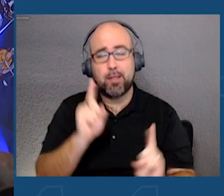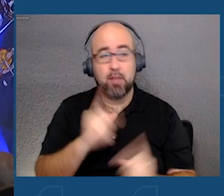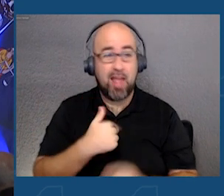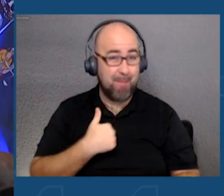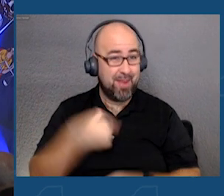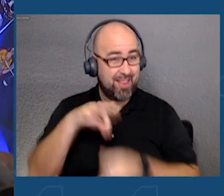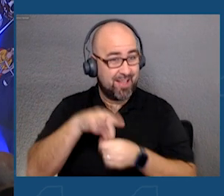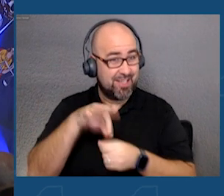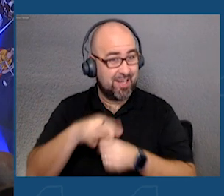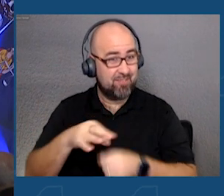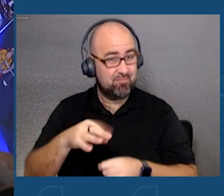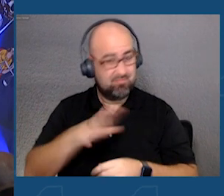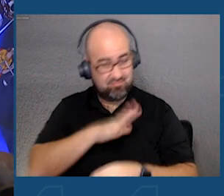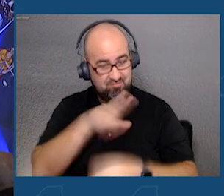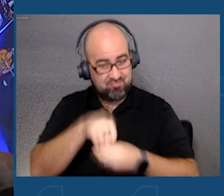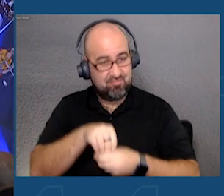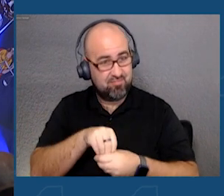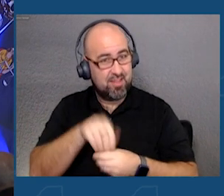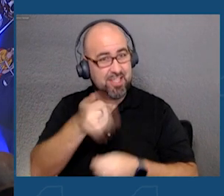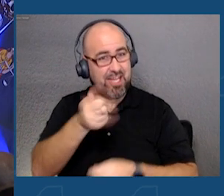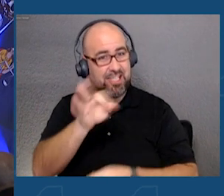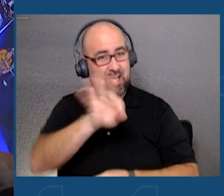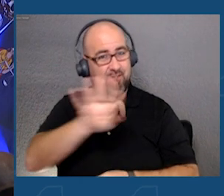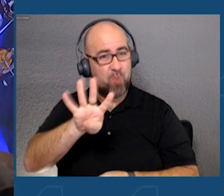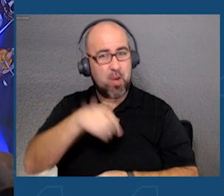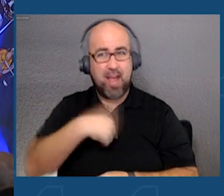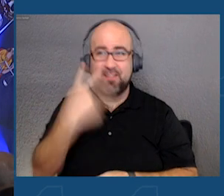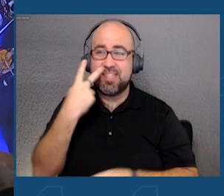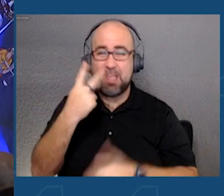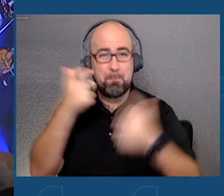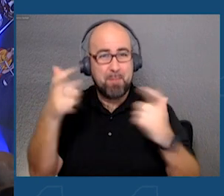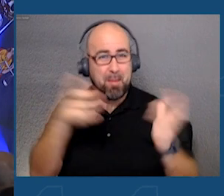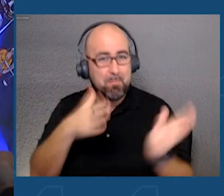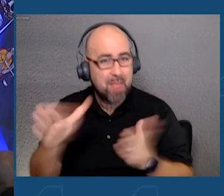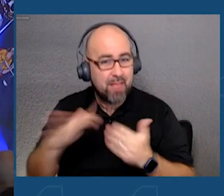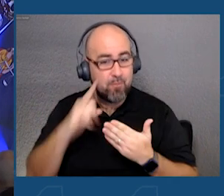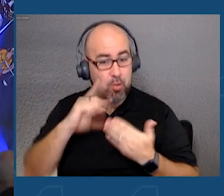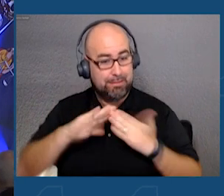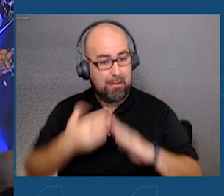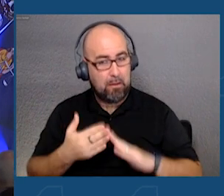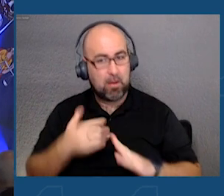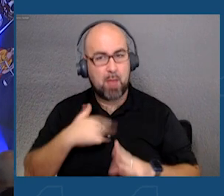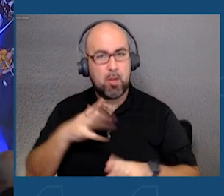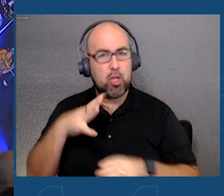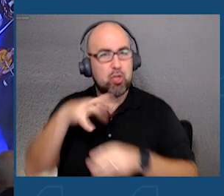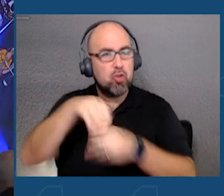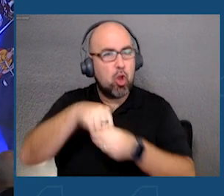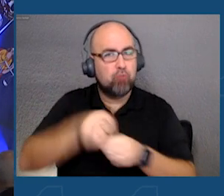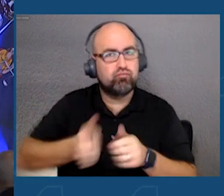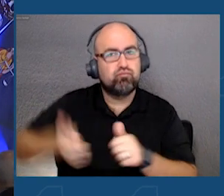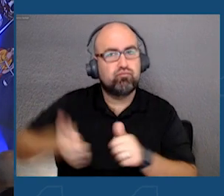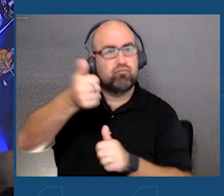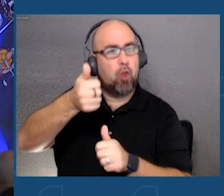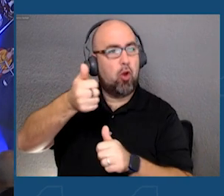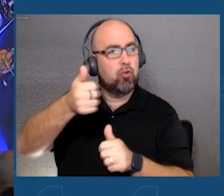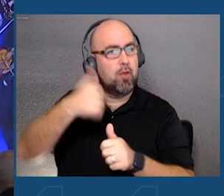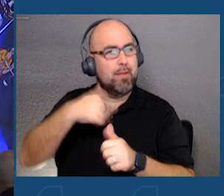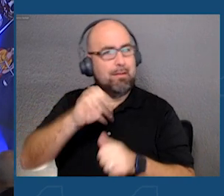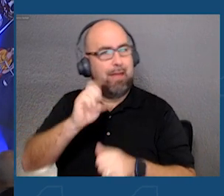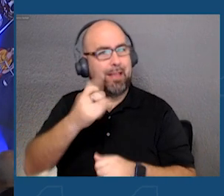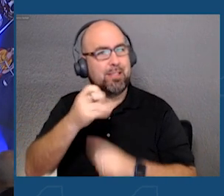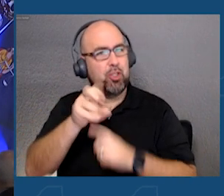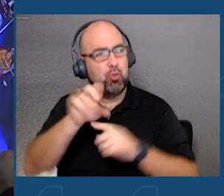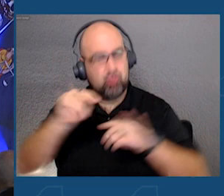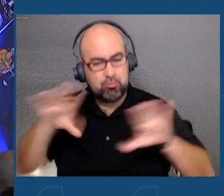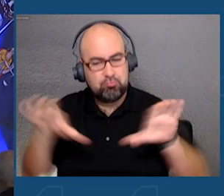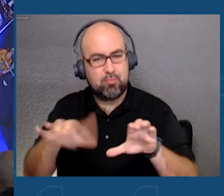have overseen master plans in towns. I've been in charge of the execution. I have scorecards that I look at. I'm very driven